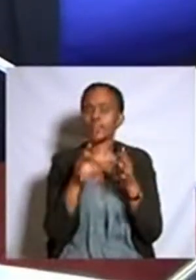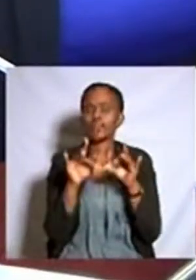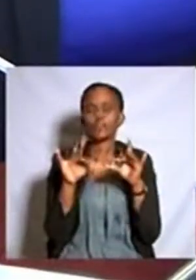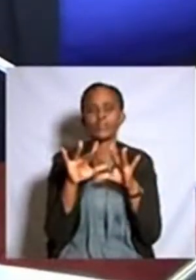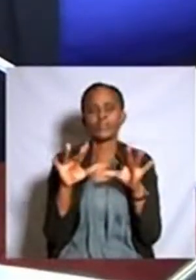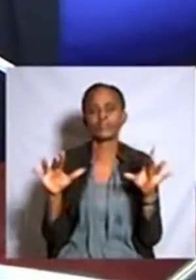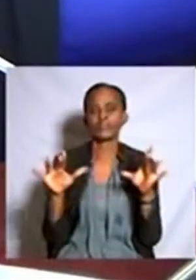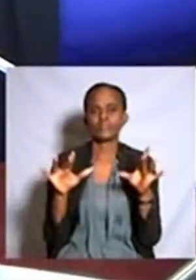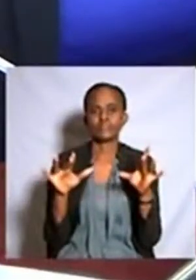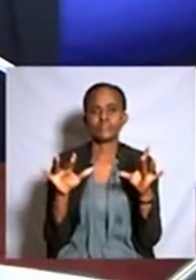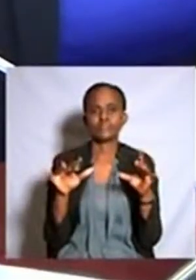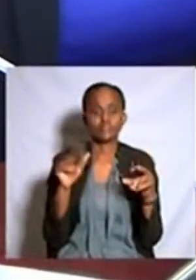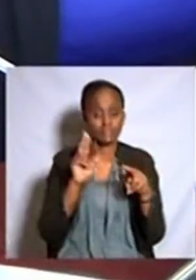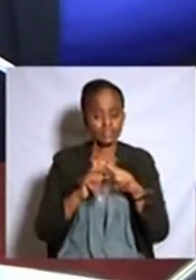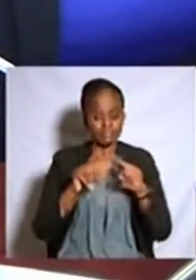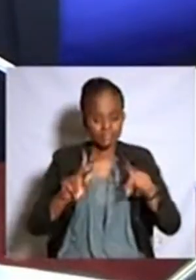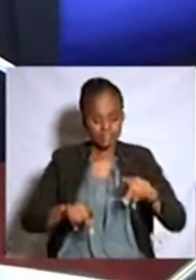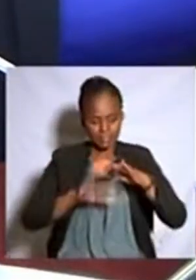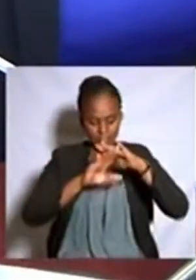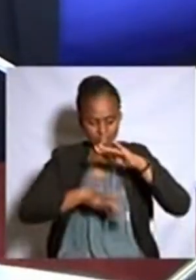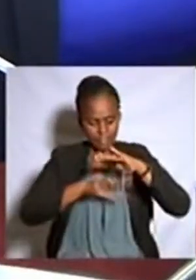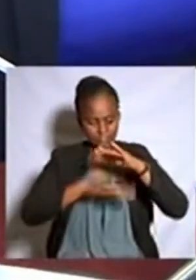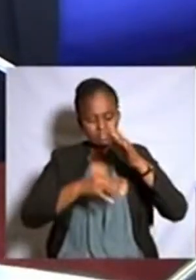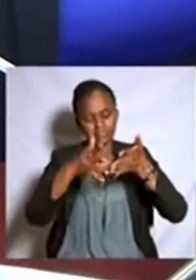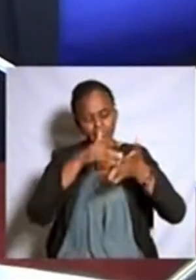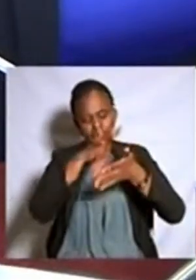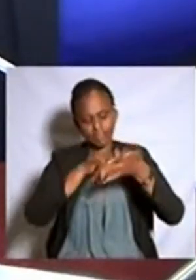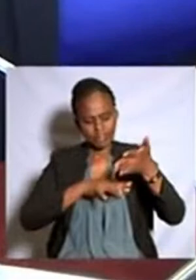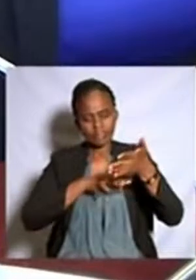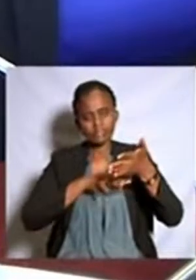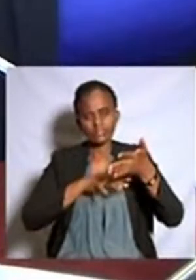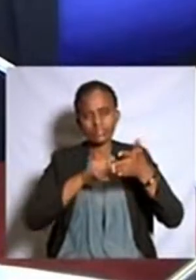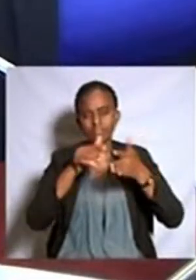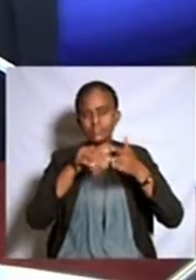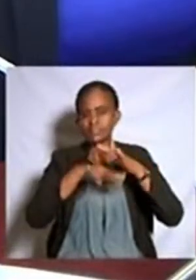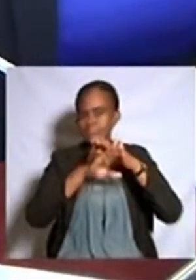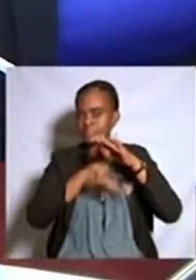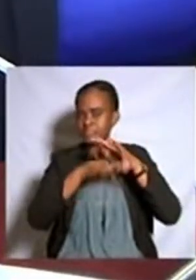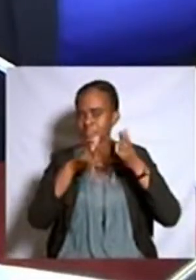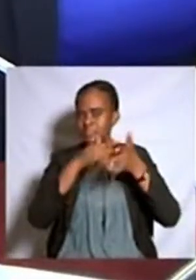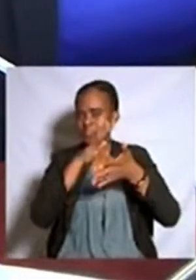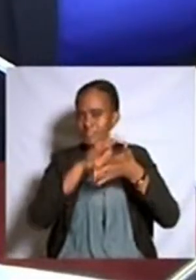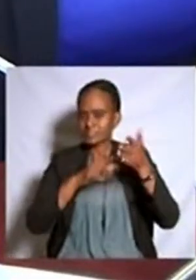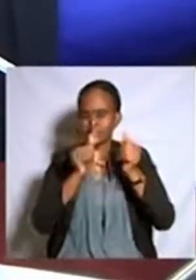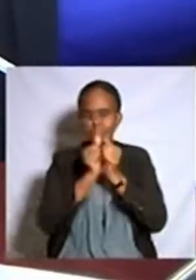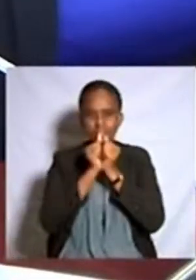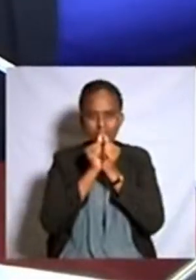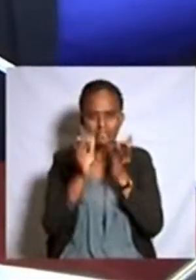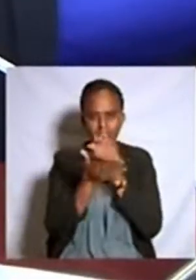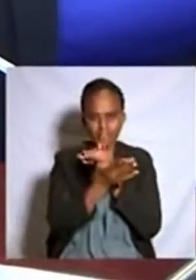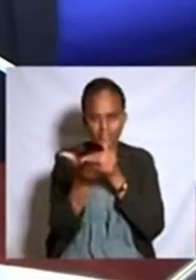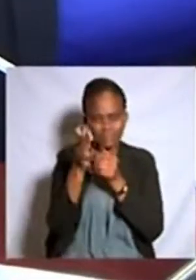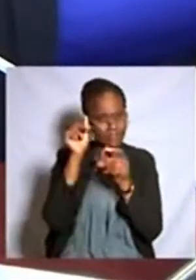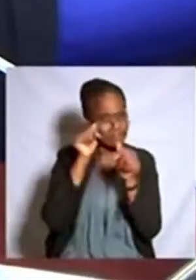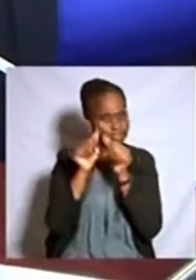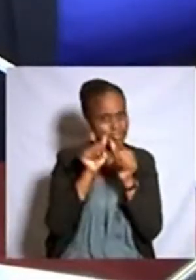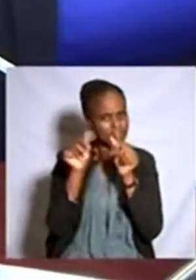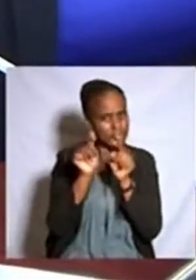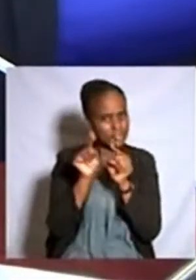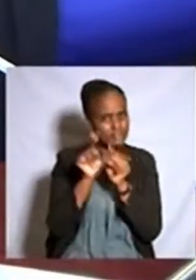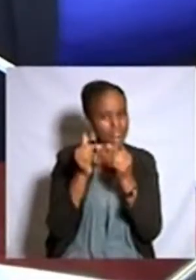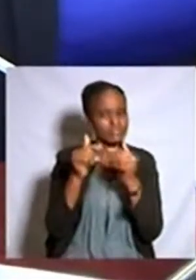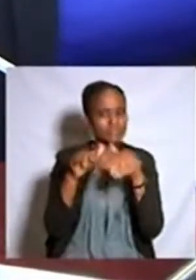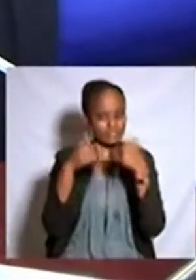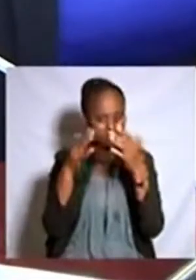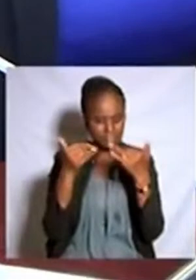Lands. Chair, below is a table of 5 outstanding mortgages without collateral, and is provide